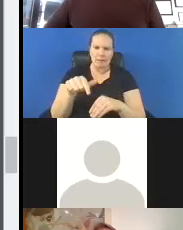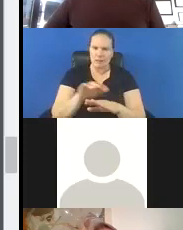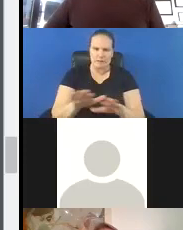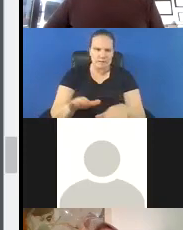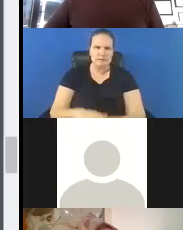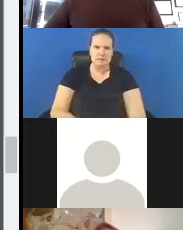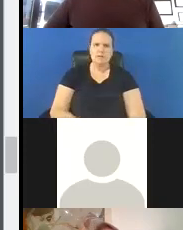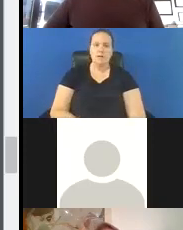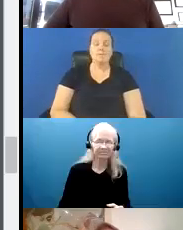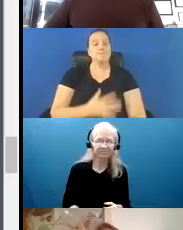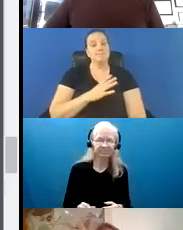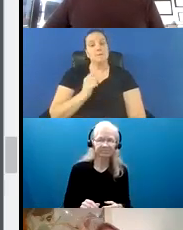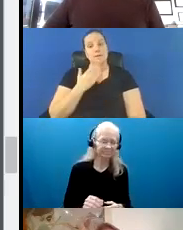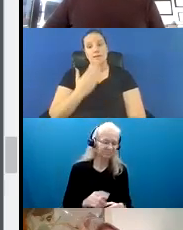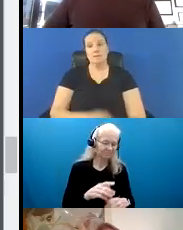Okay, thank you.